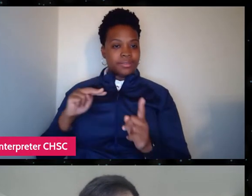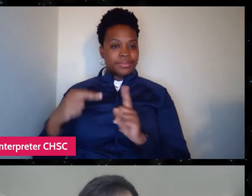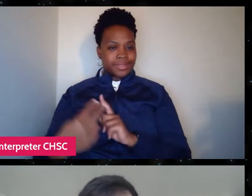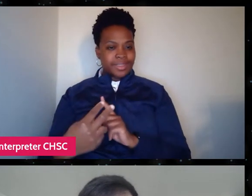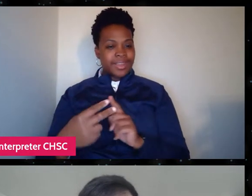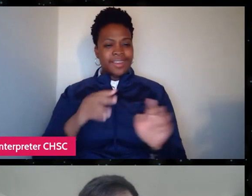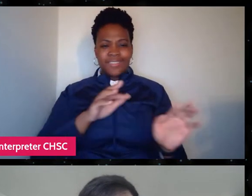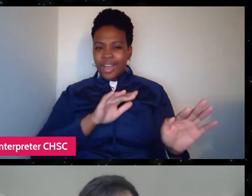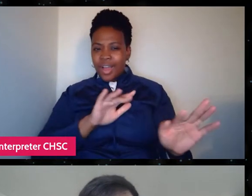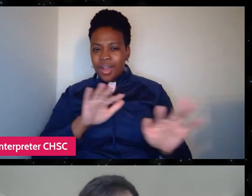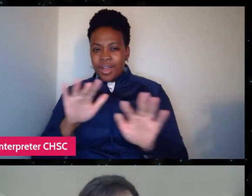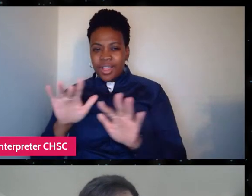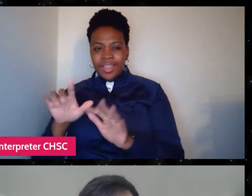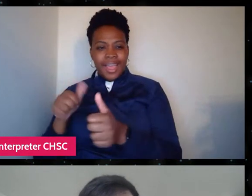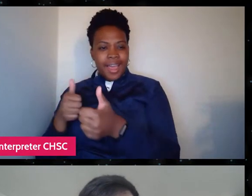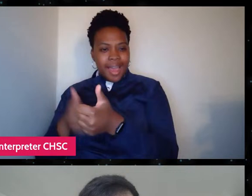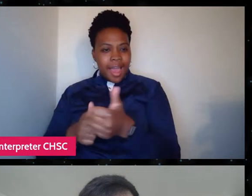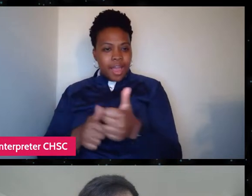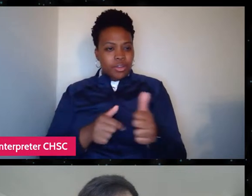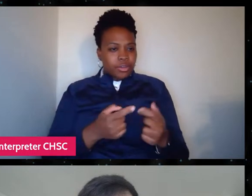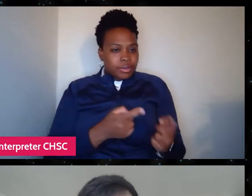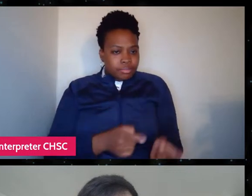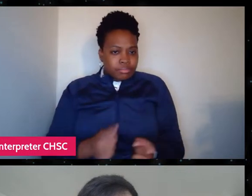these underpinnings, I think,